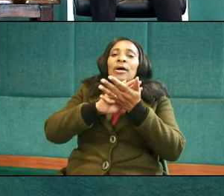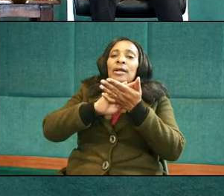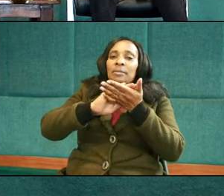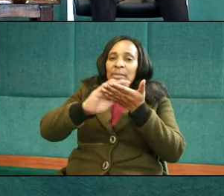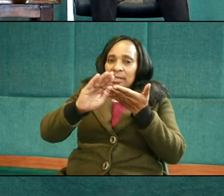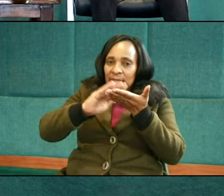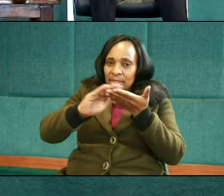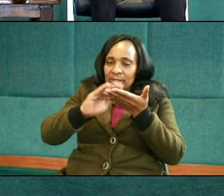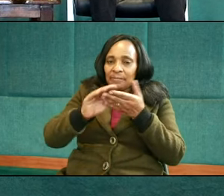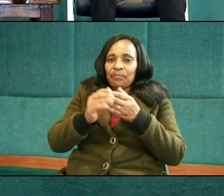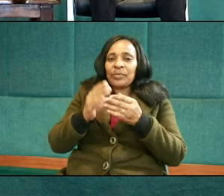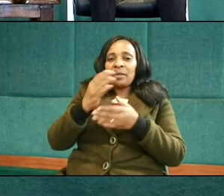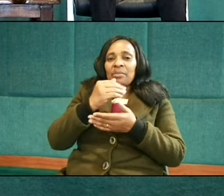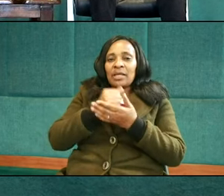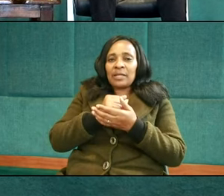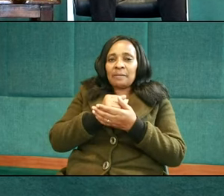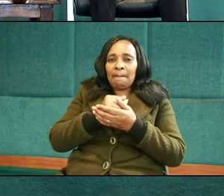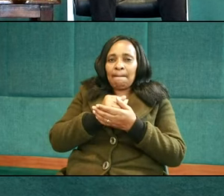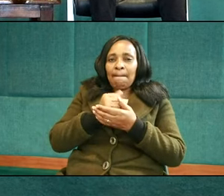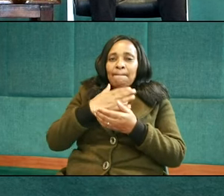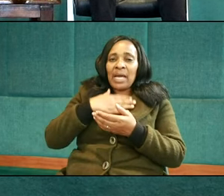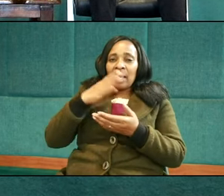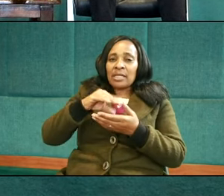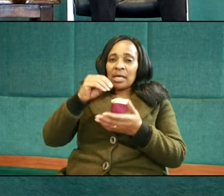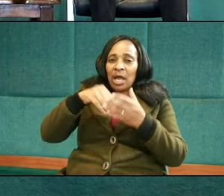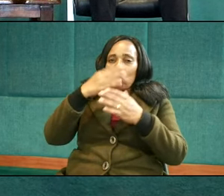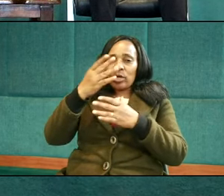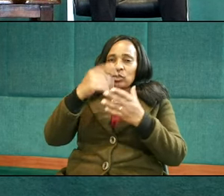Amen. My takeaway for today